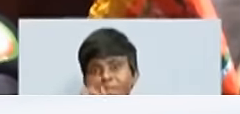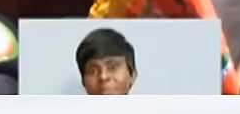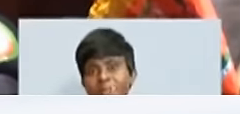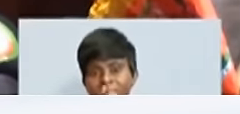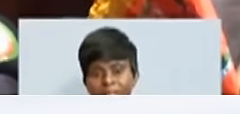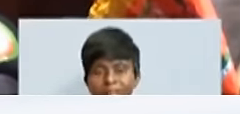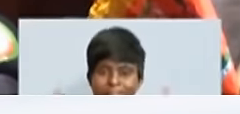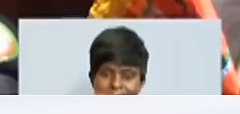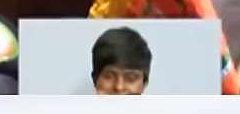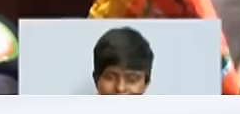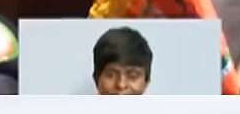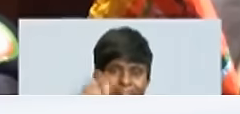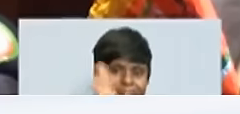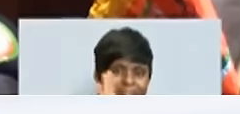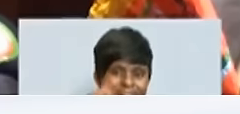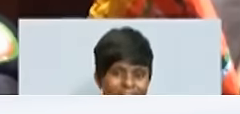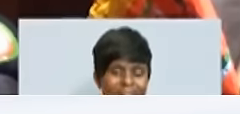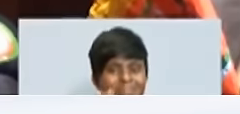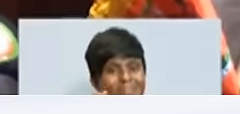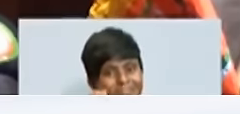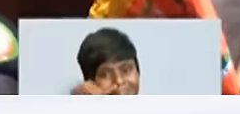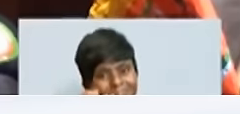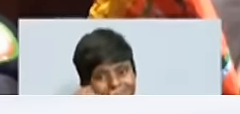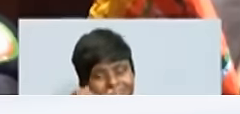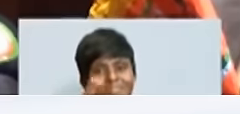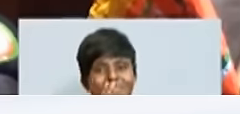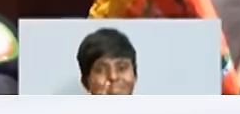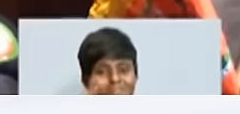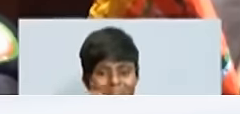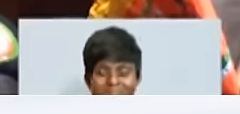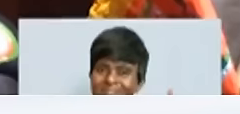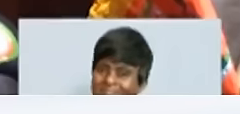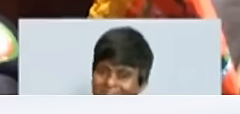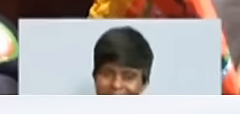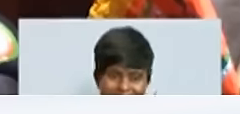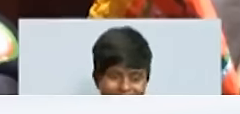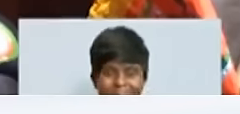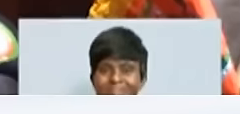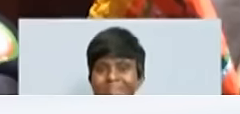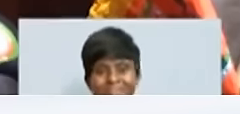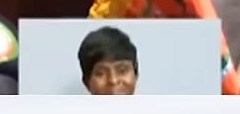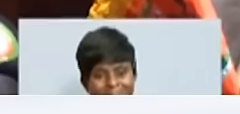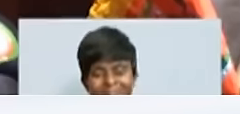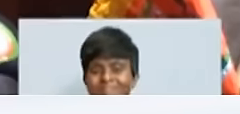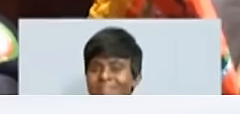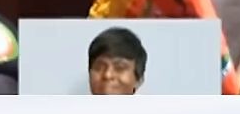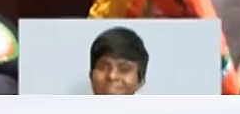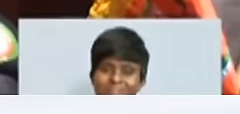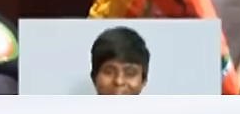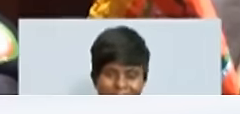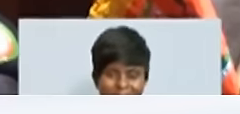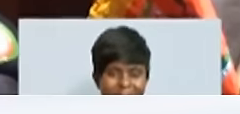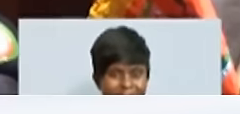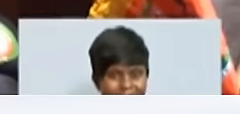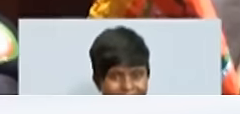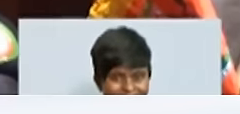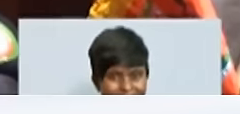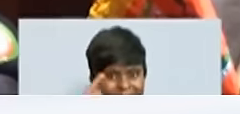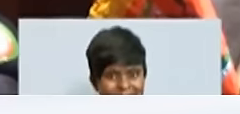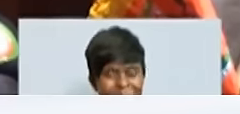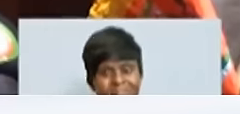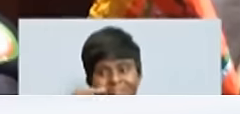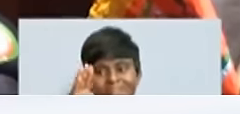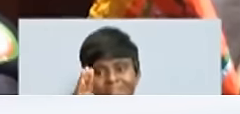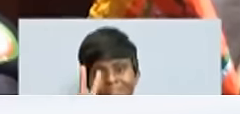the fight against alcohol and substance abuse, in the fight against early marriages, in the fight against gender-based